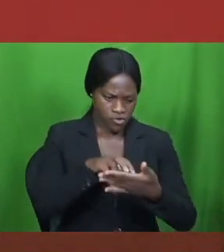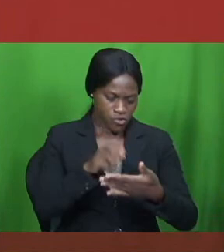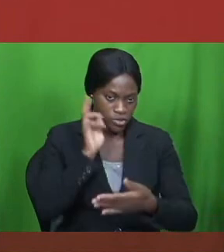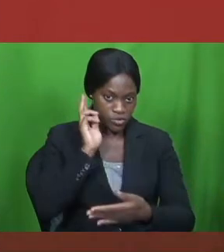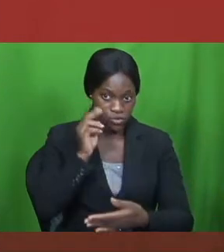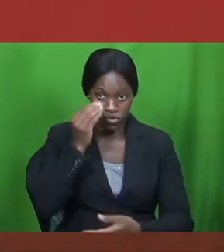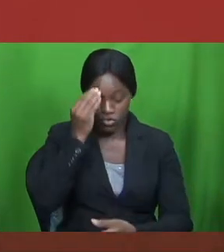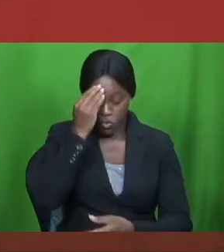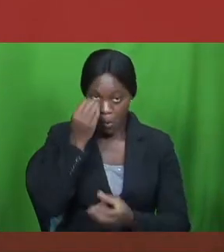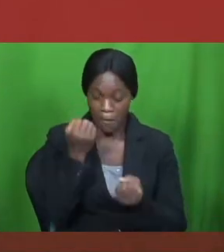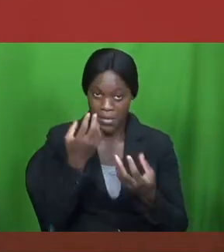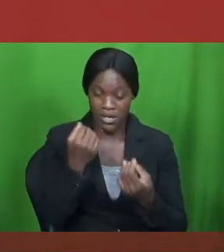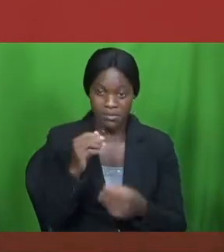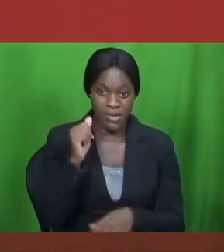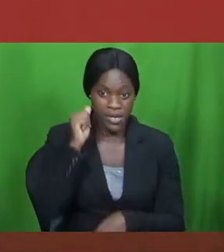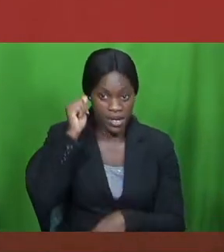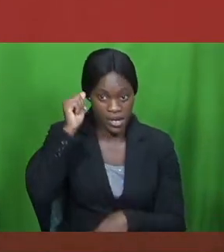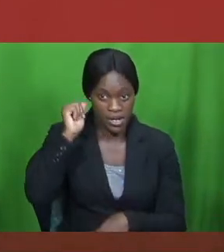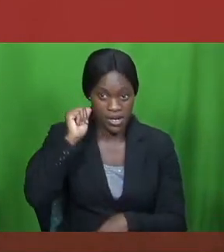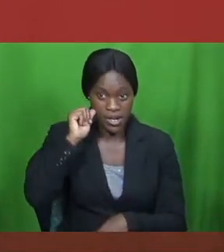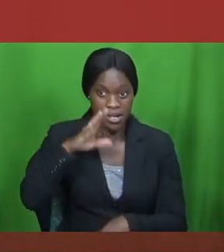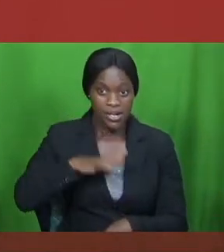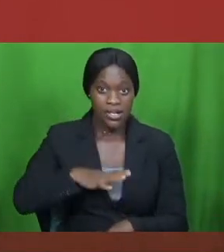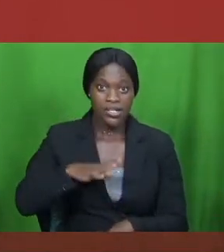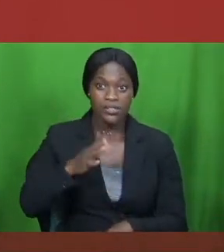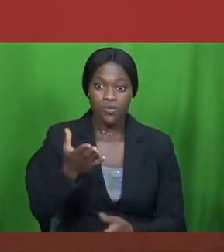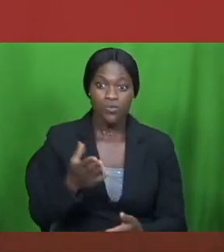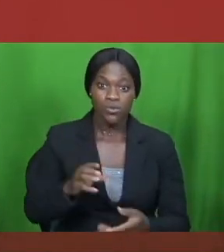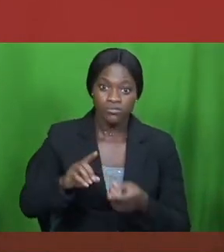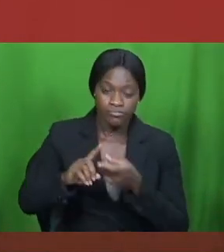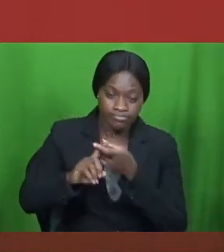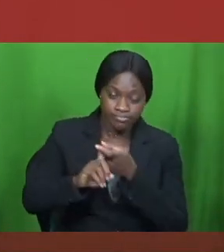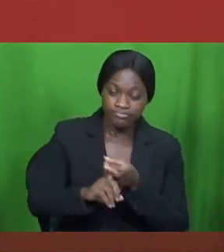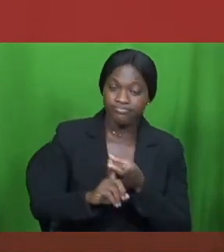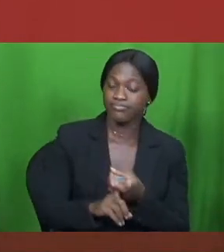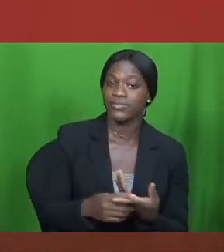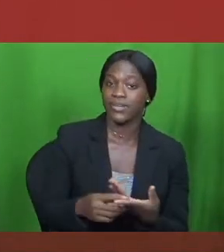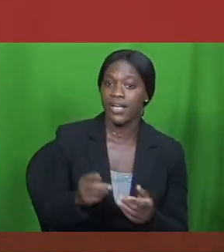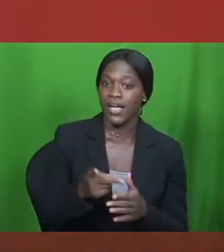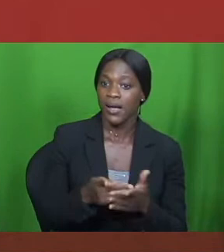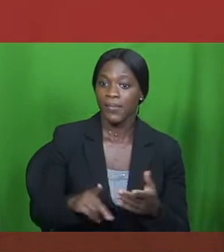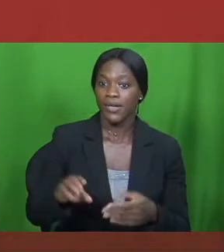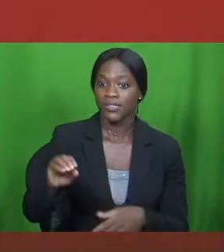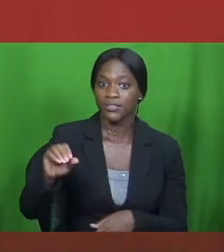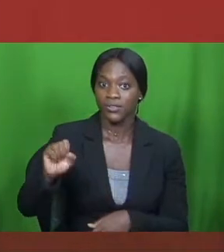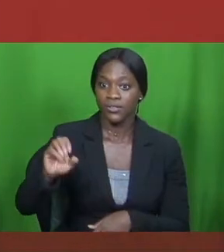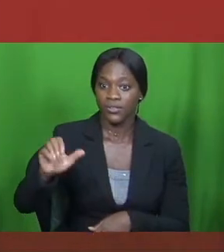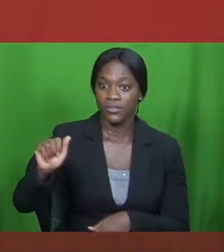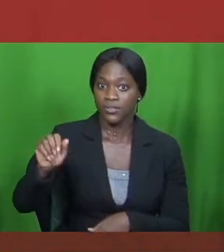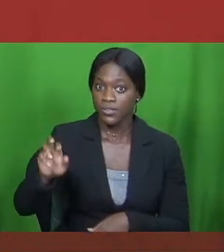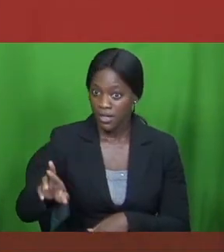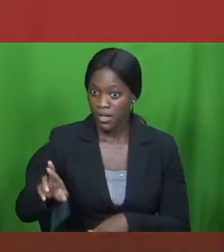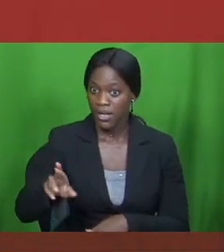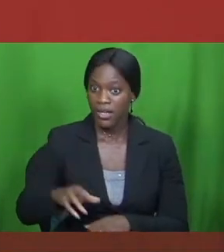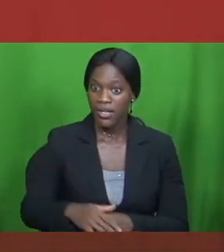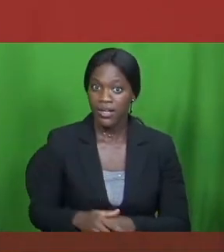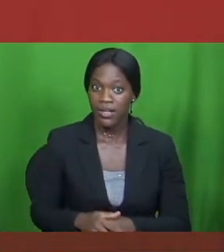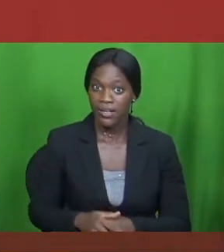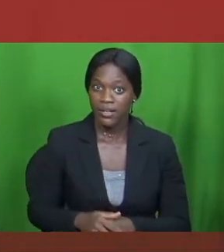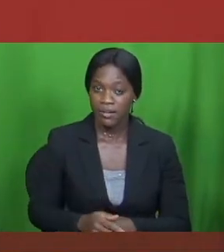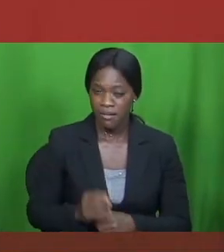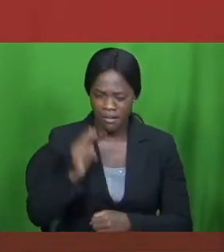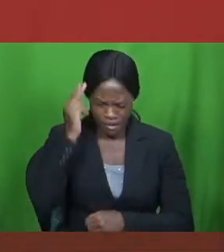ladies that wanted to be partners of the late Oscar Amedo. He was such a handsome